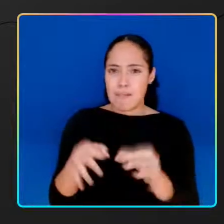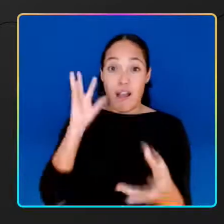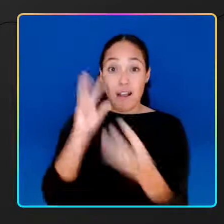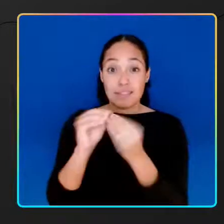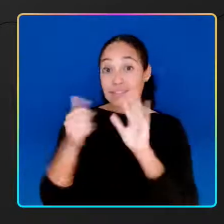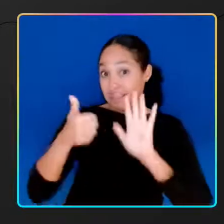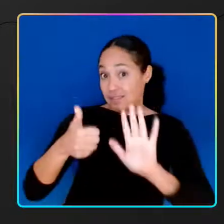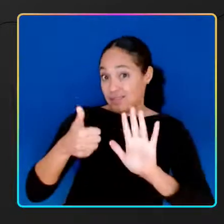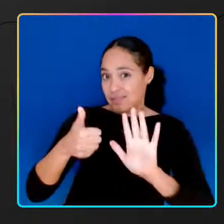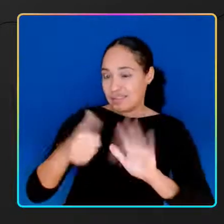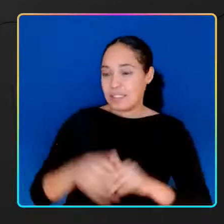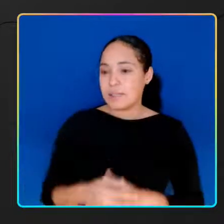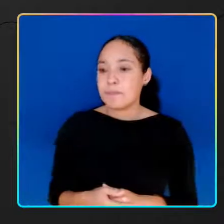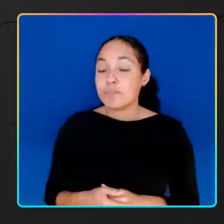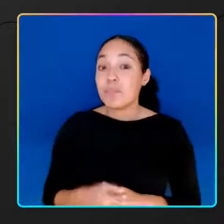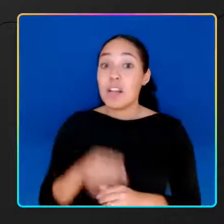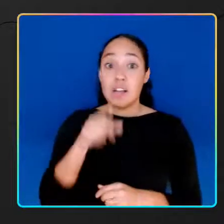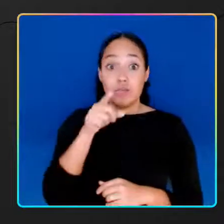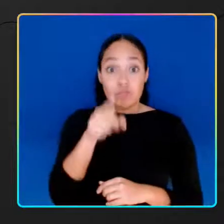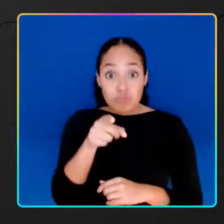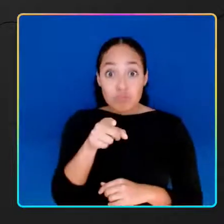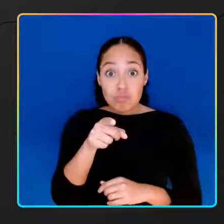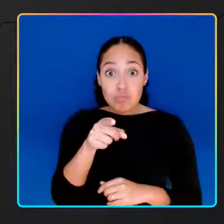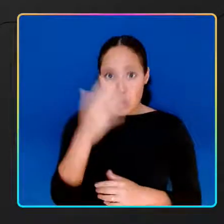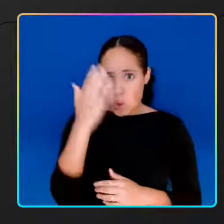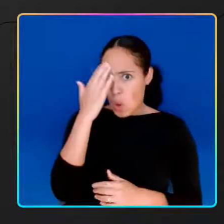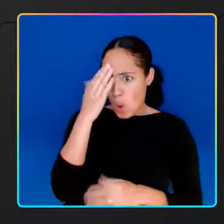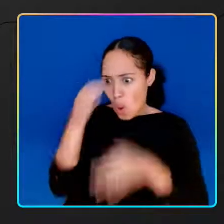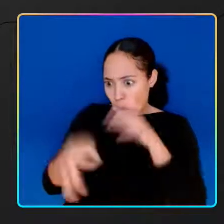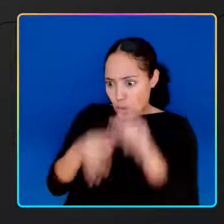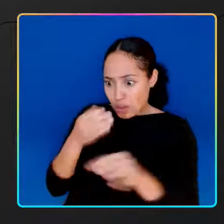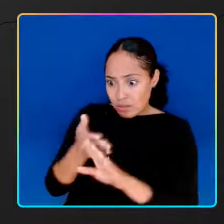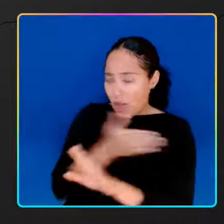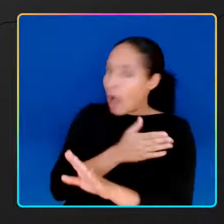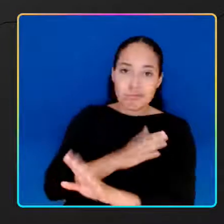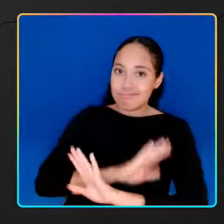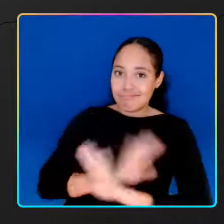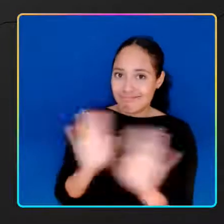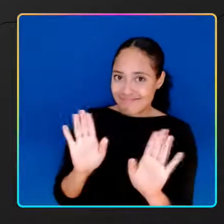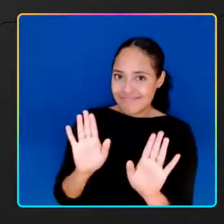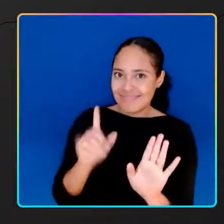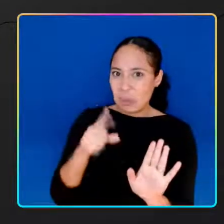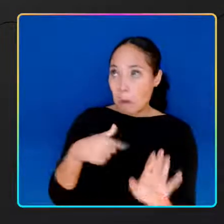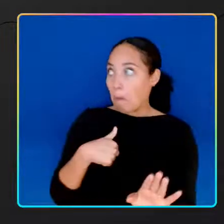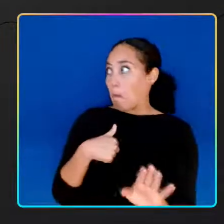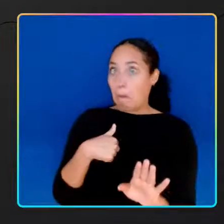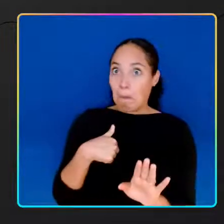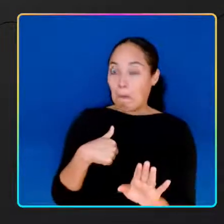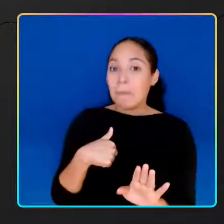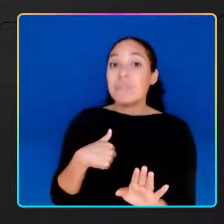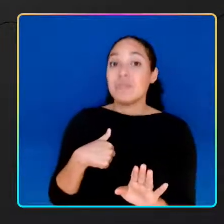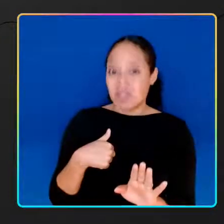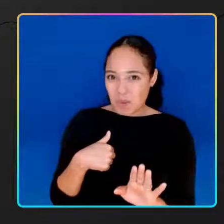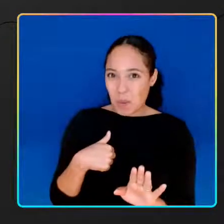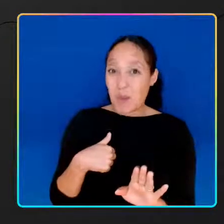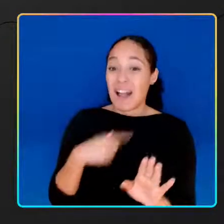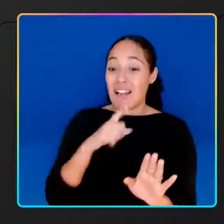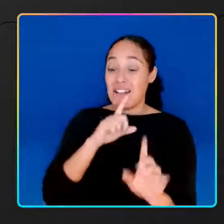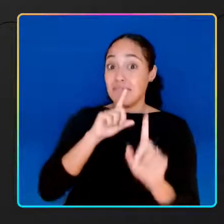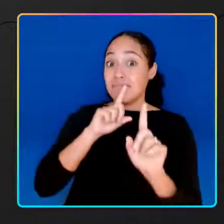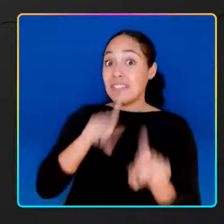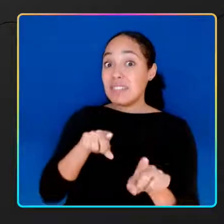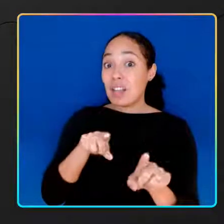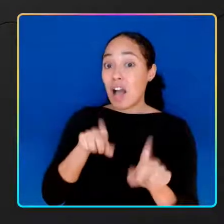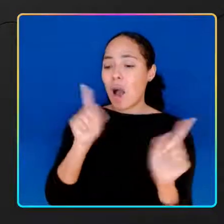these before, so these are going to be new, but also that if you can, try and keep the answer sort of